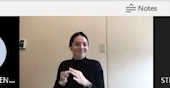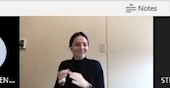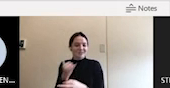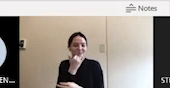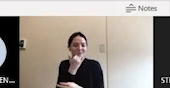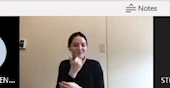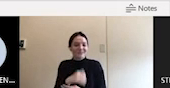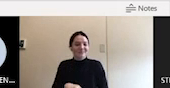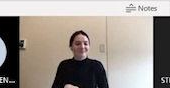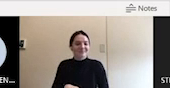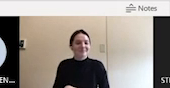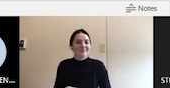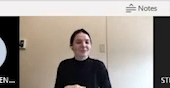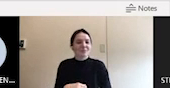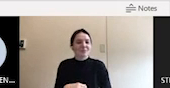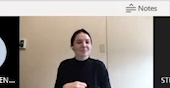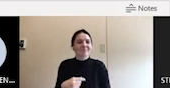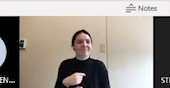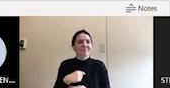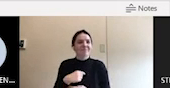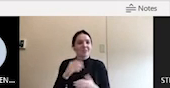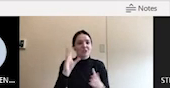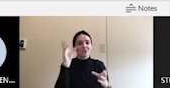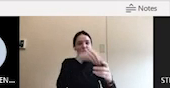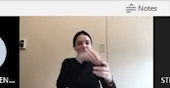mics and jump in.